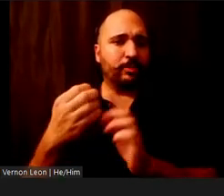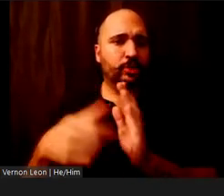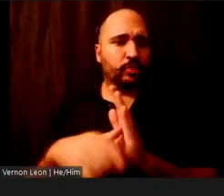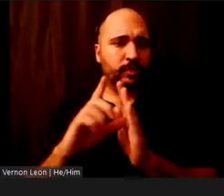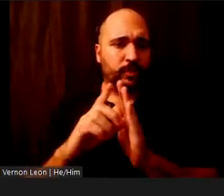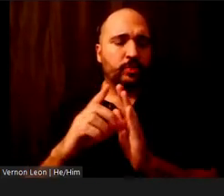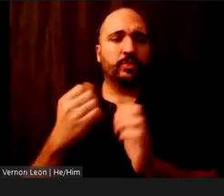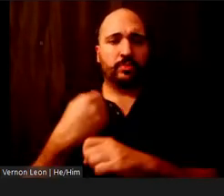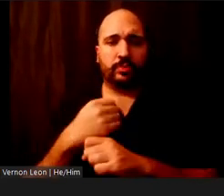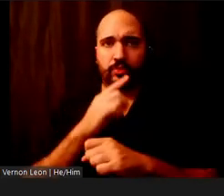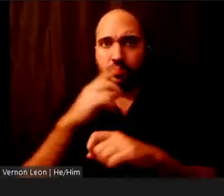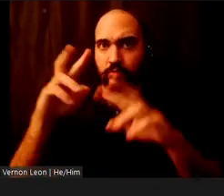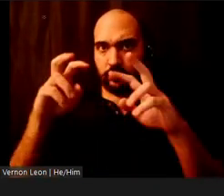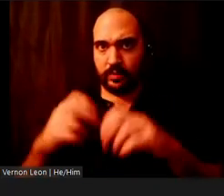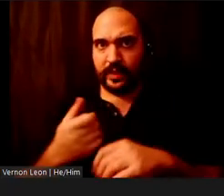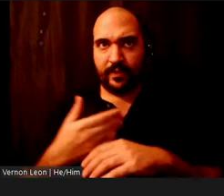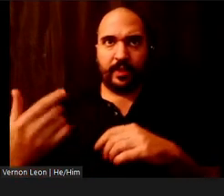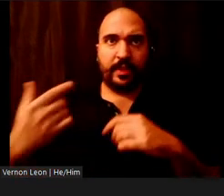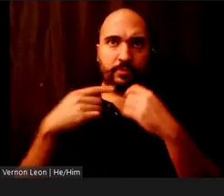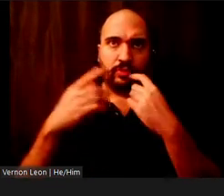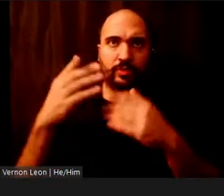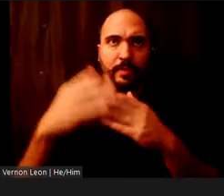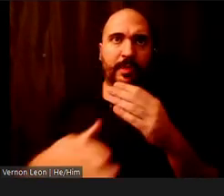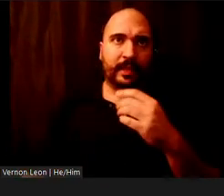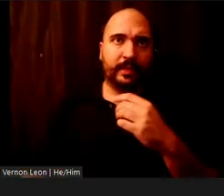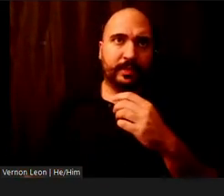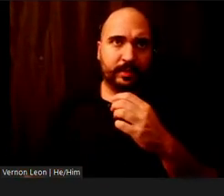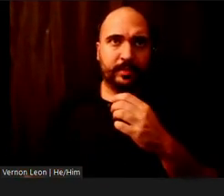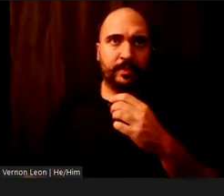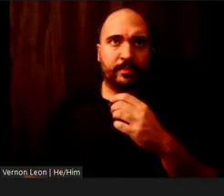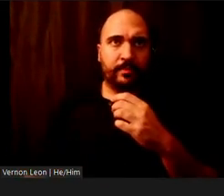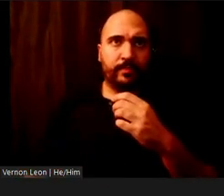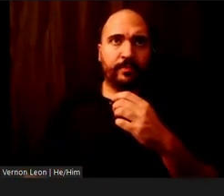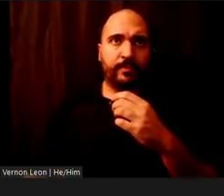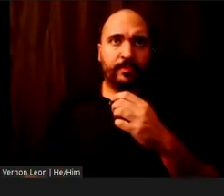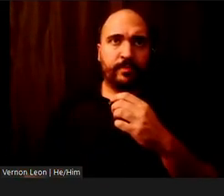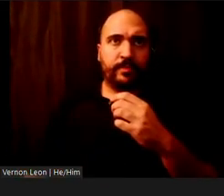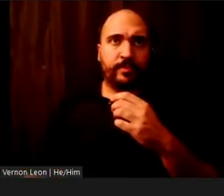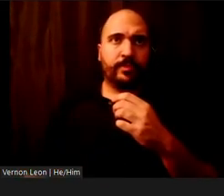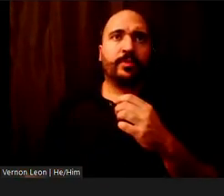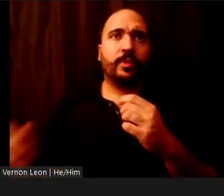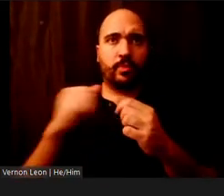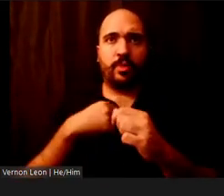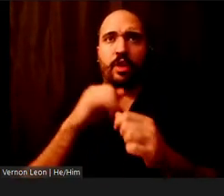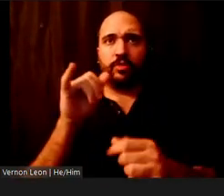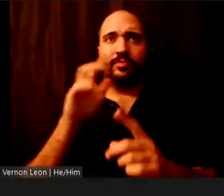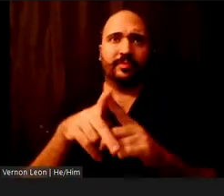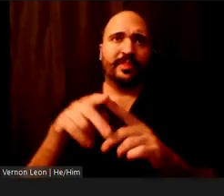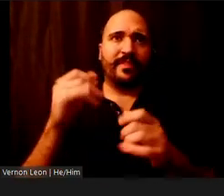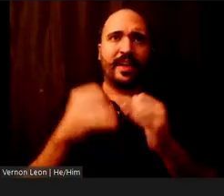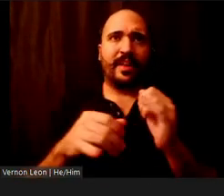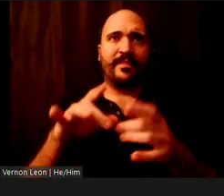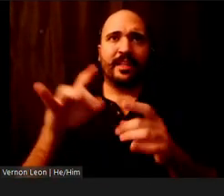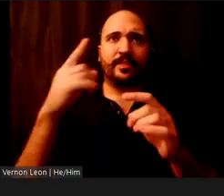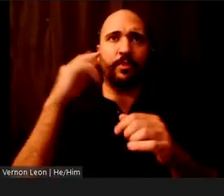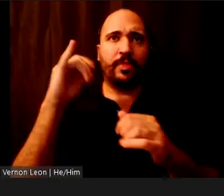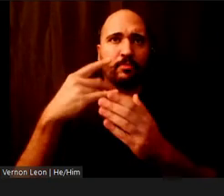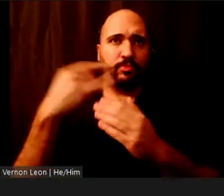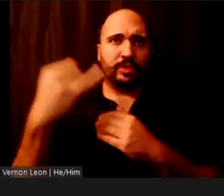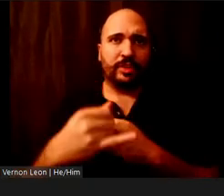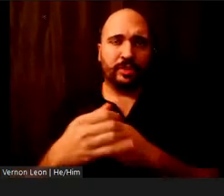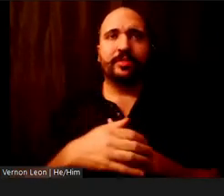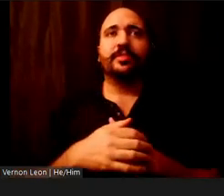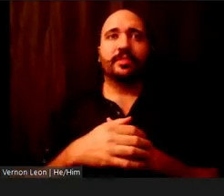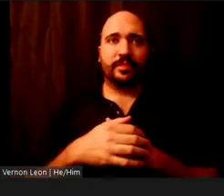confirm that they are complete, and they will also issue the environmental findings for the project. The Metropolitan Transportation Authority and its affiliate,